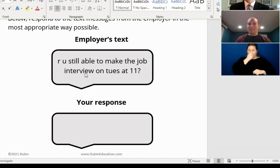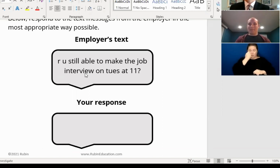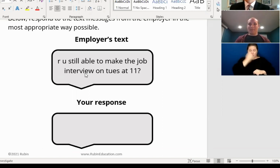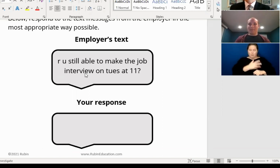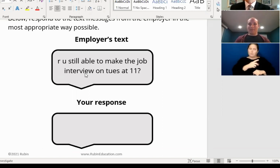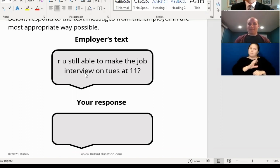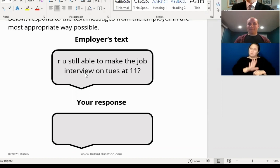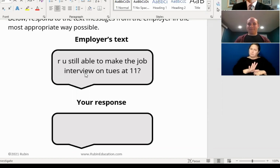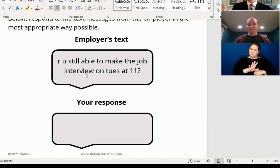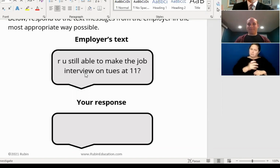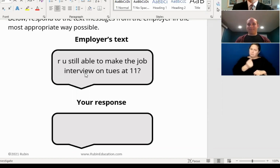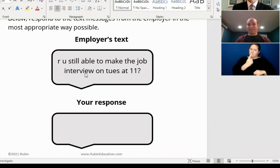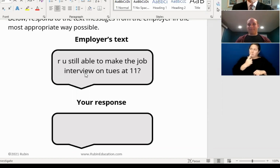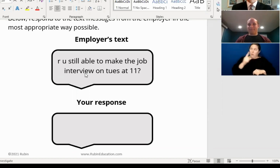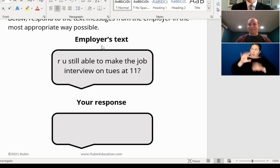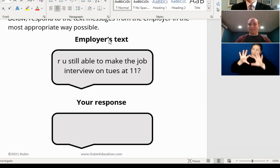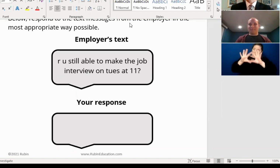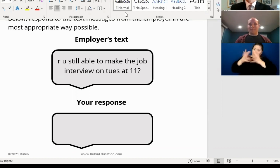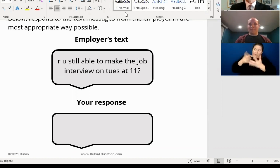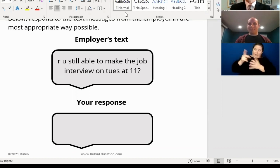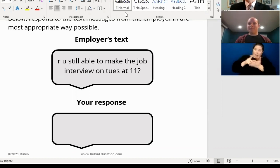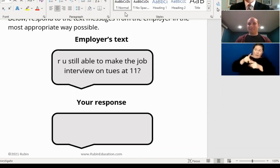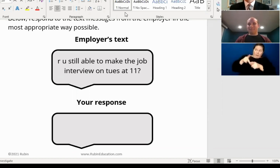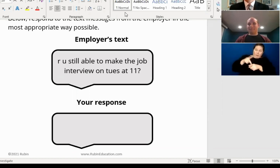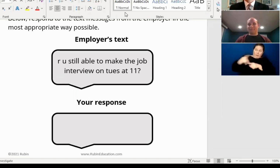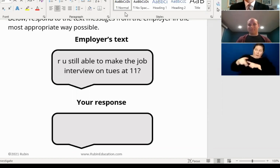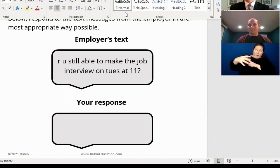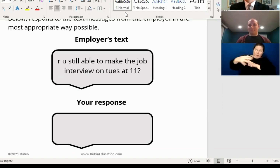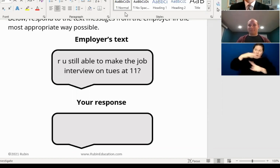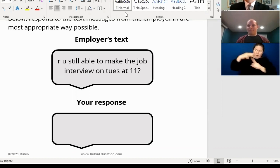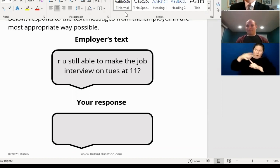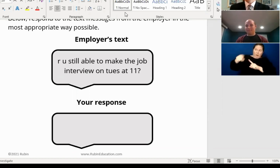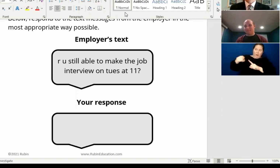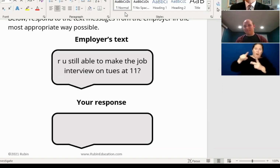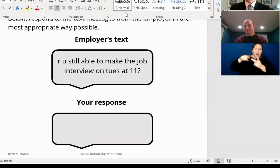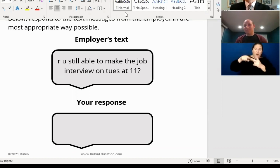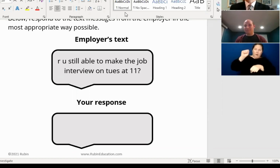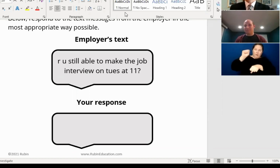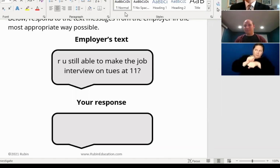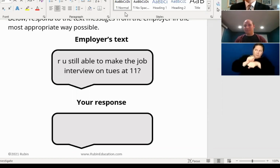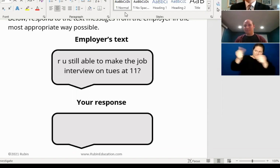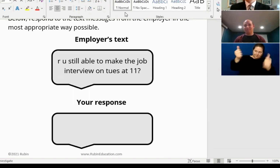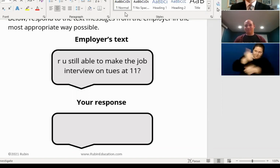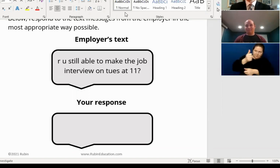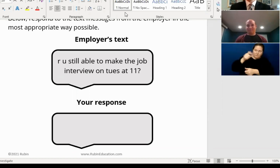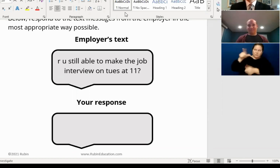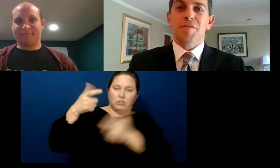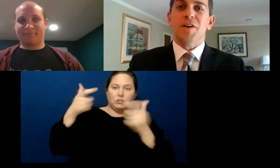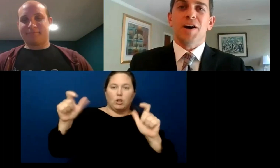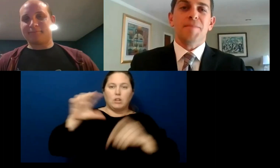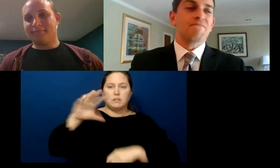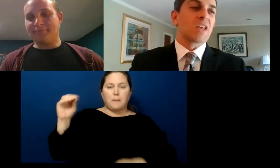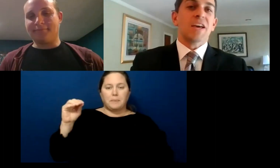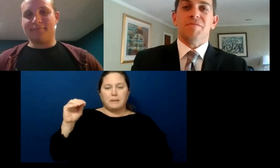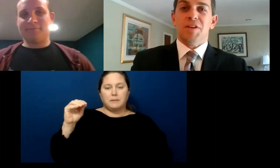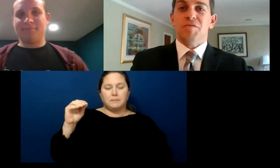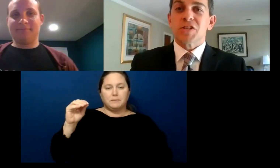a professional environment, I'll throw it back to Paul, you know, you're working for a large company, right? You have a lot